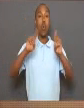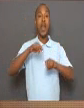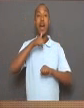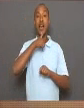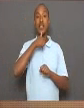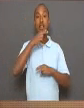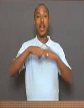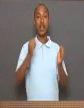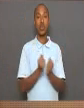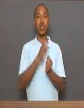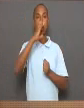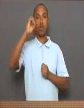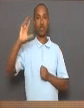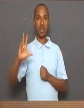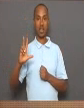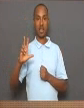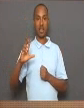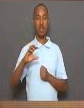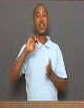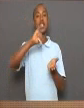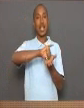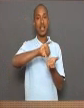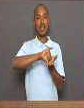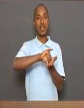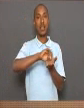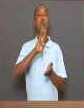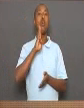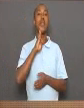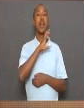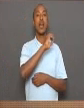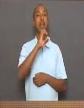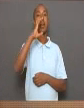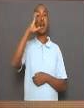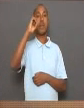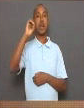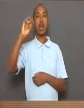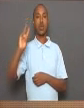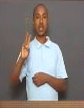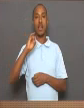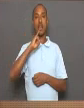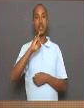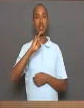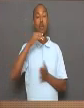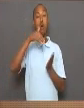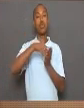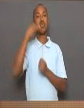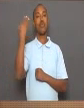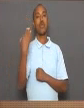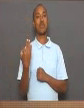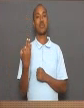acids react with carbonate, salt, water, and carbon dioxide are also